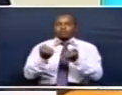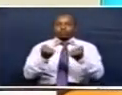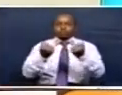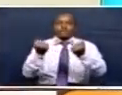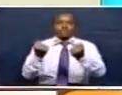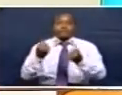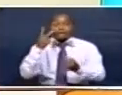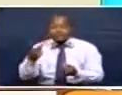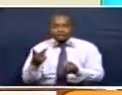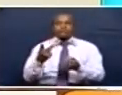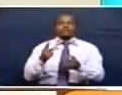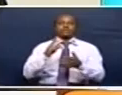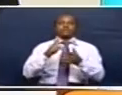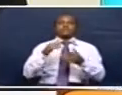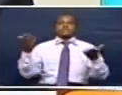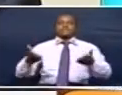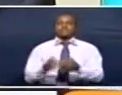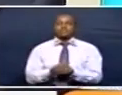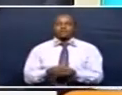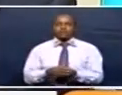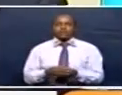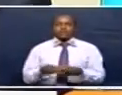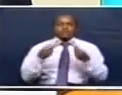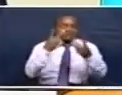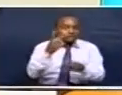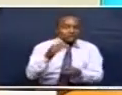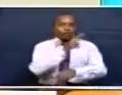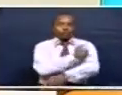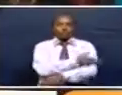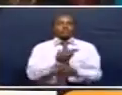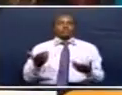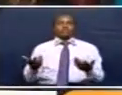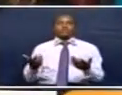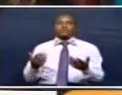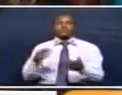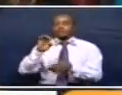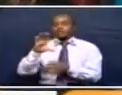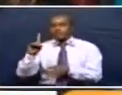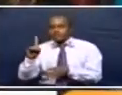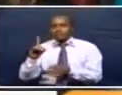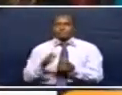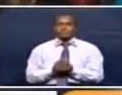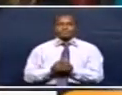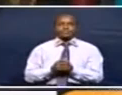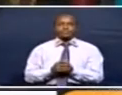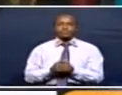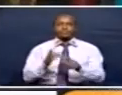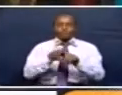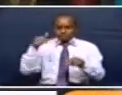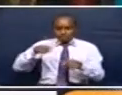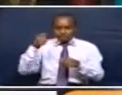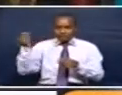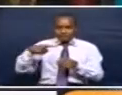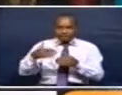and actually see the borehole in existence. Go and see that hospital. Go and see that ECD. Yeah. And from this month,